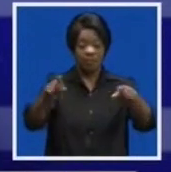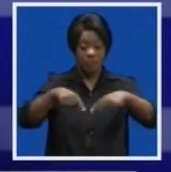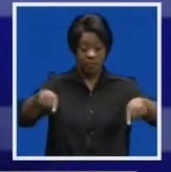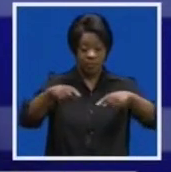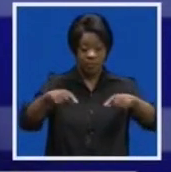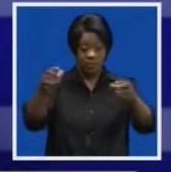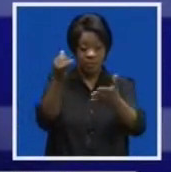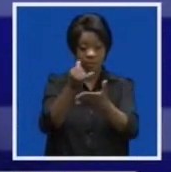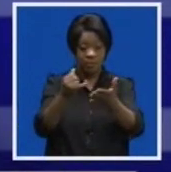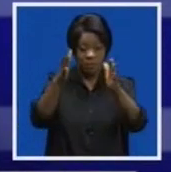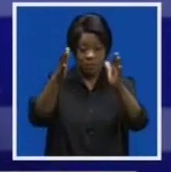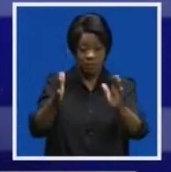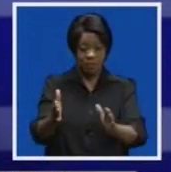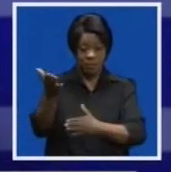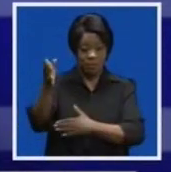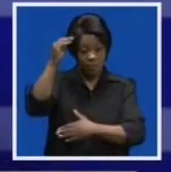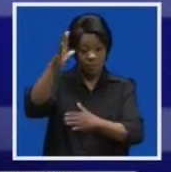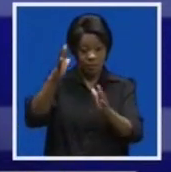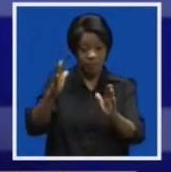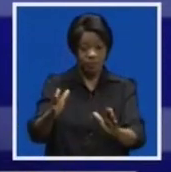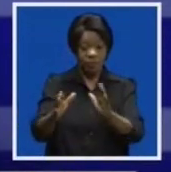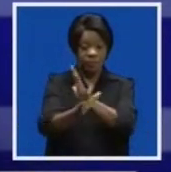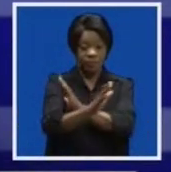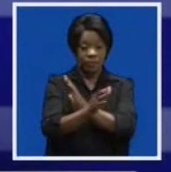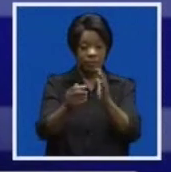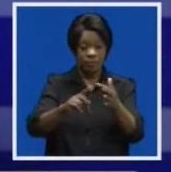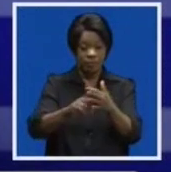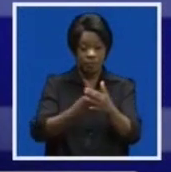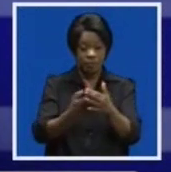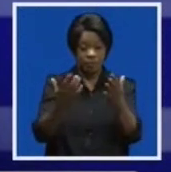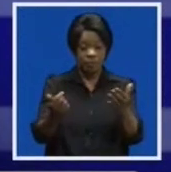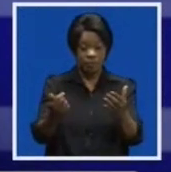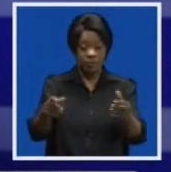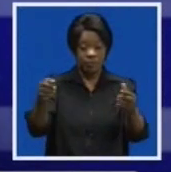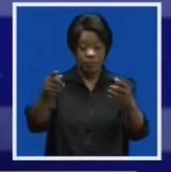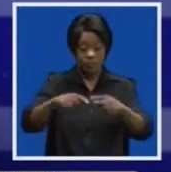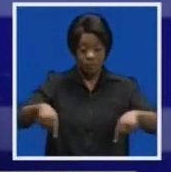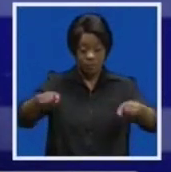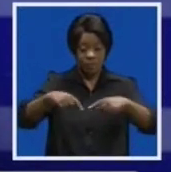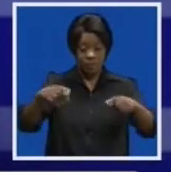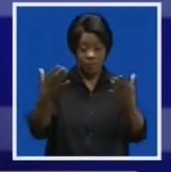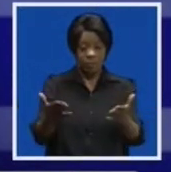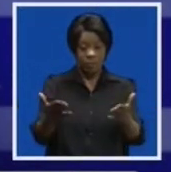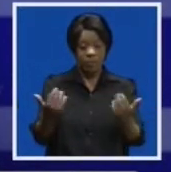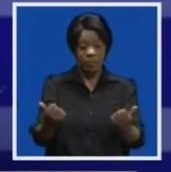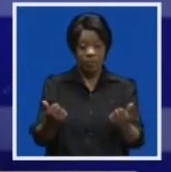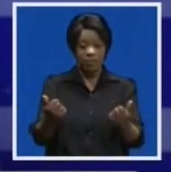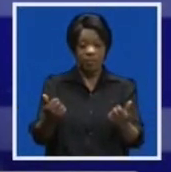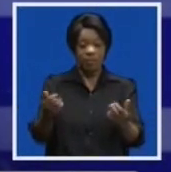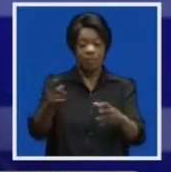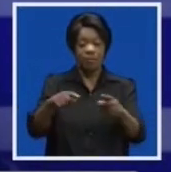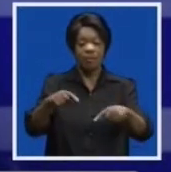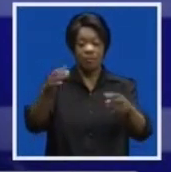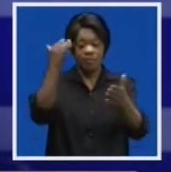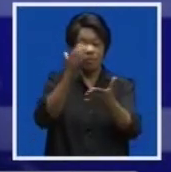local artists. Mr. Chitotela says Zambians should start supporting local artists the same way they do with